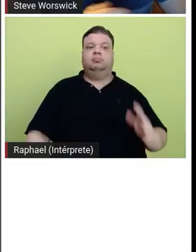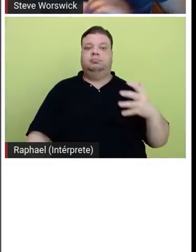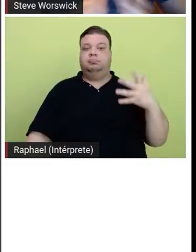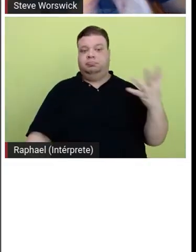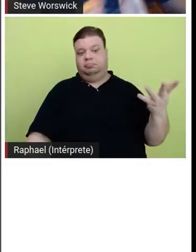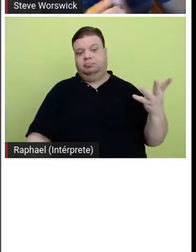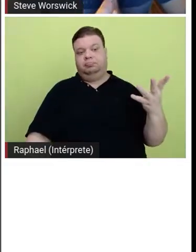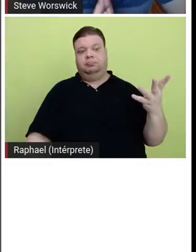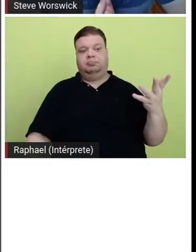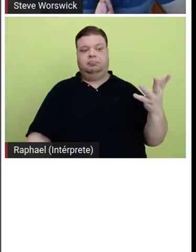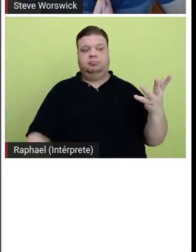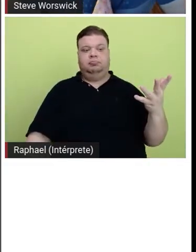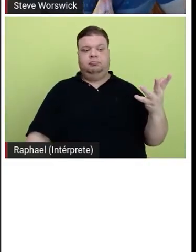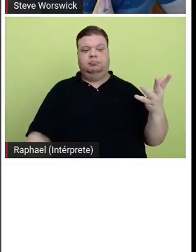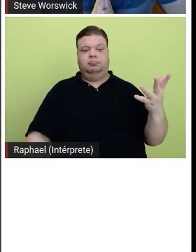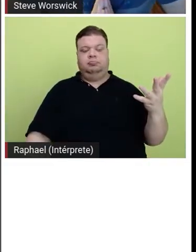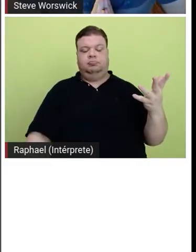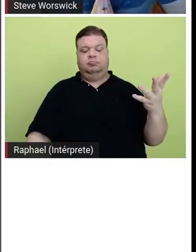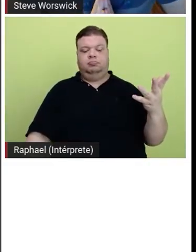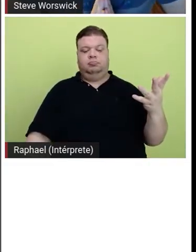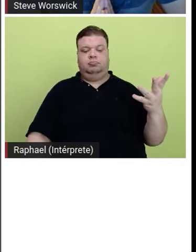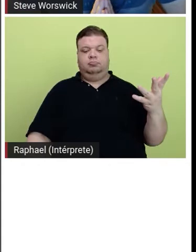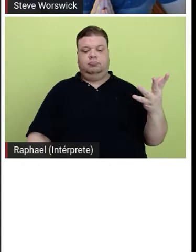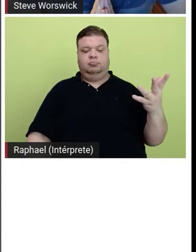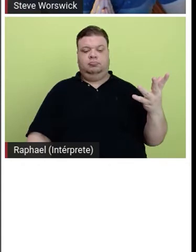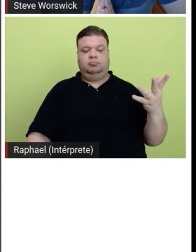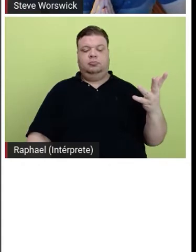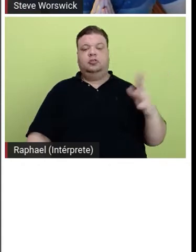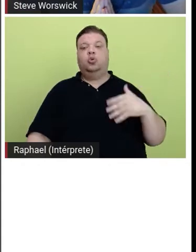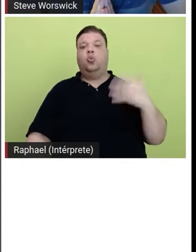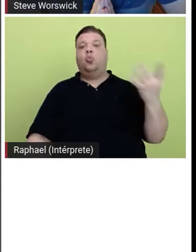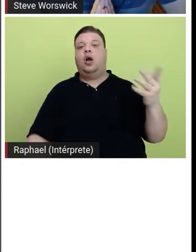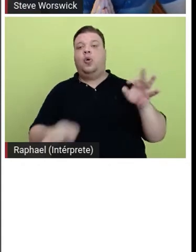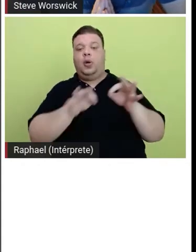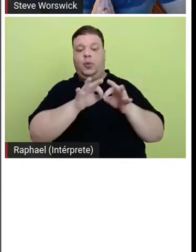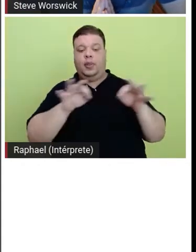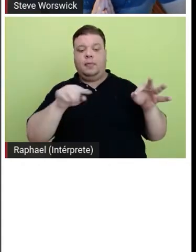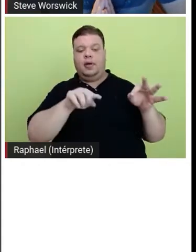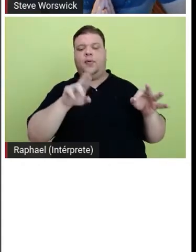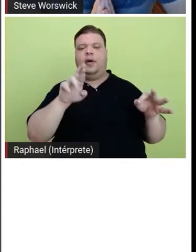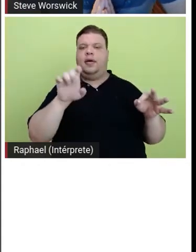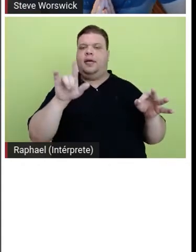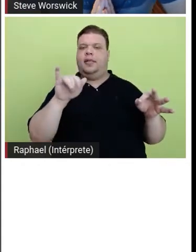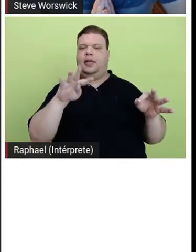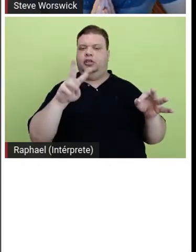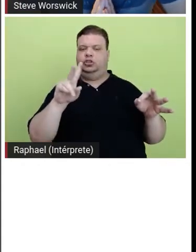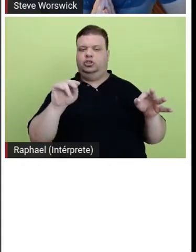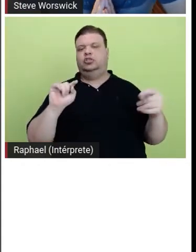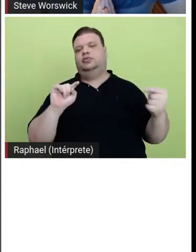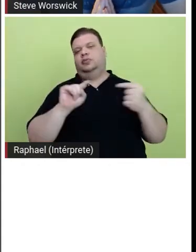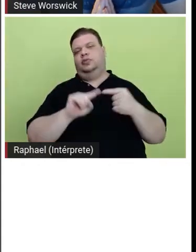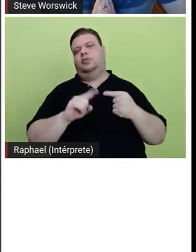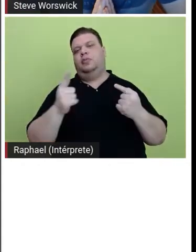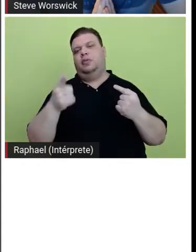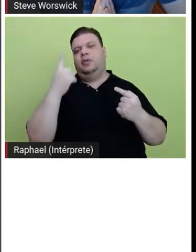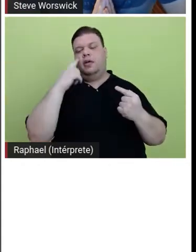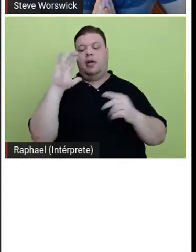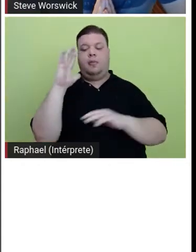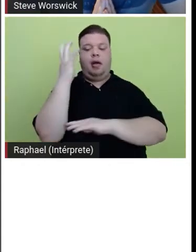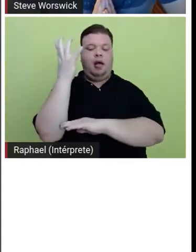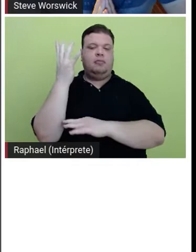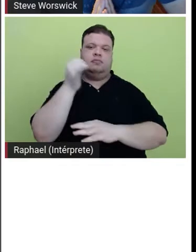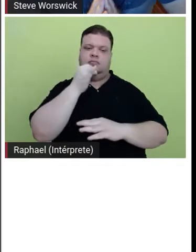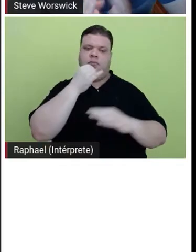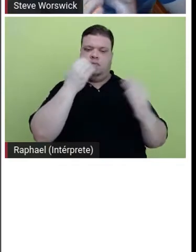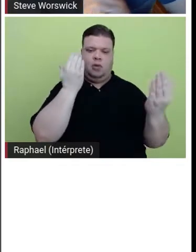it can compare questions and things like that, relative sizes, what it's used for, what color it is, what